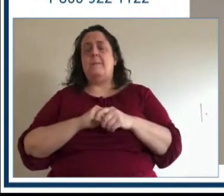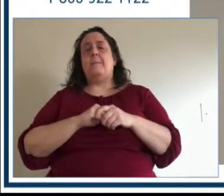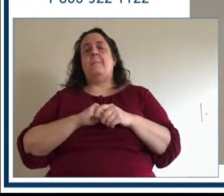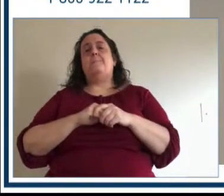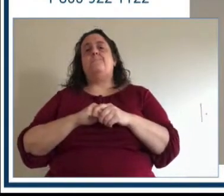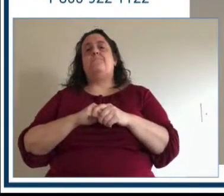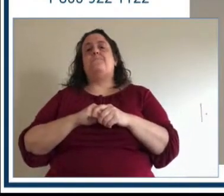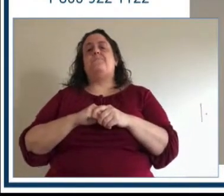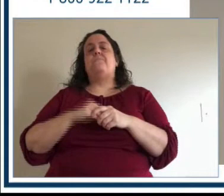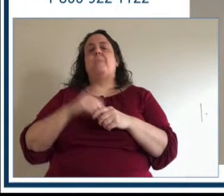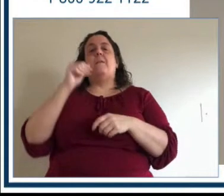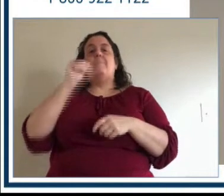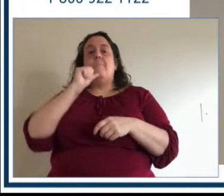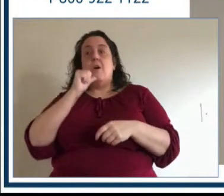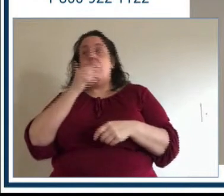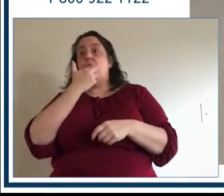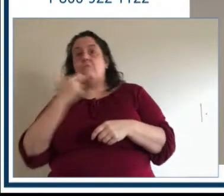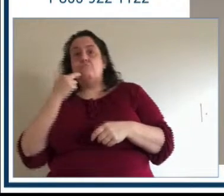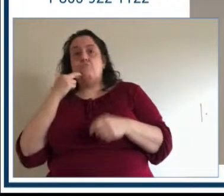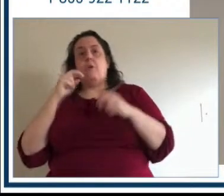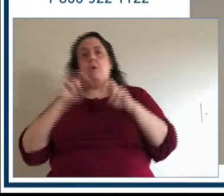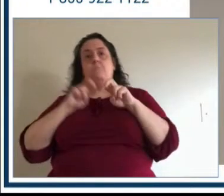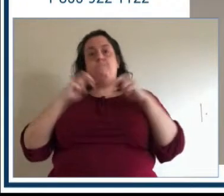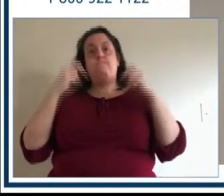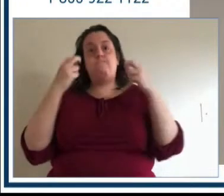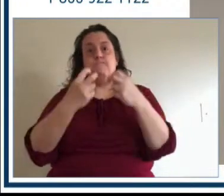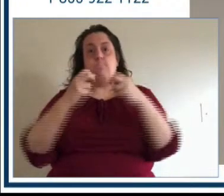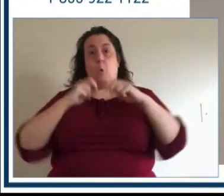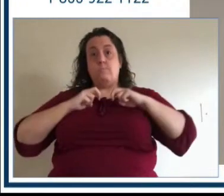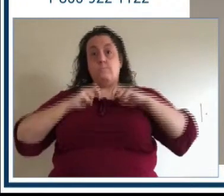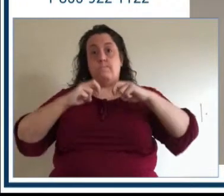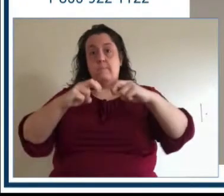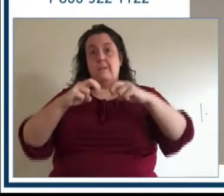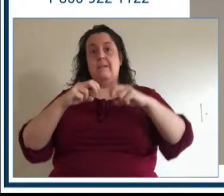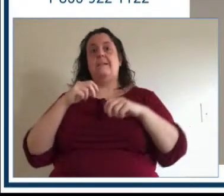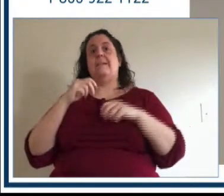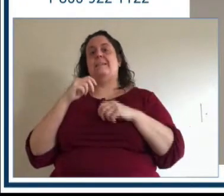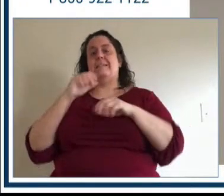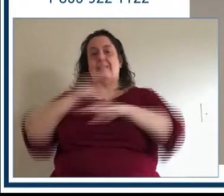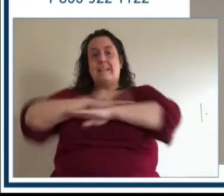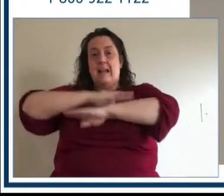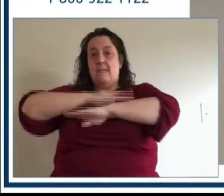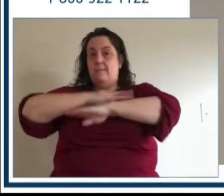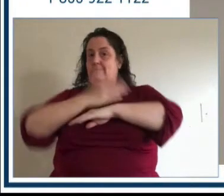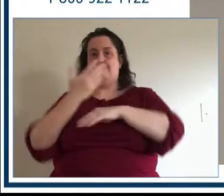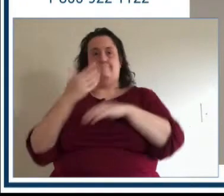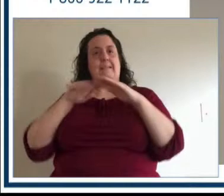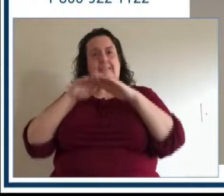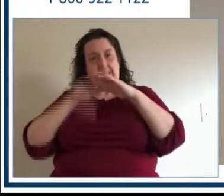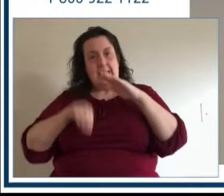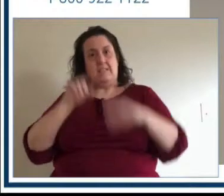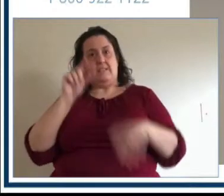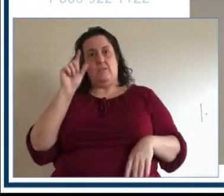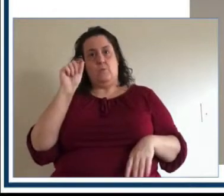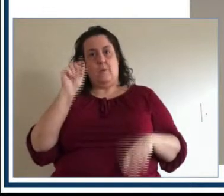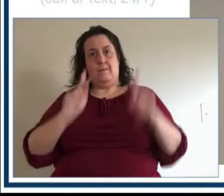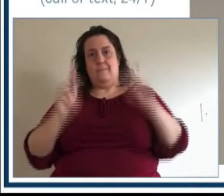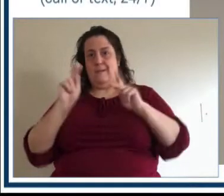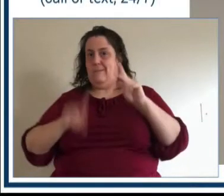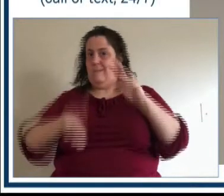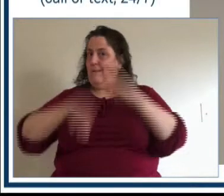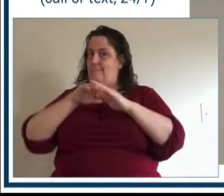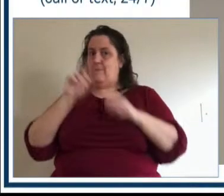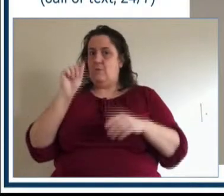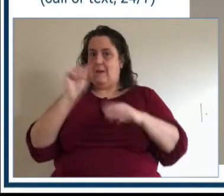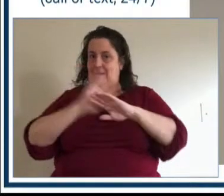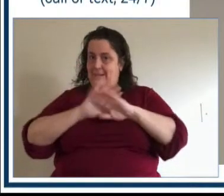table. And again, it needs to be that consistent group of 20, and the bars and restaurants will